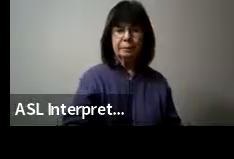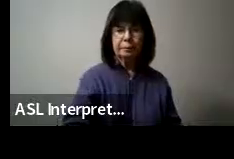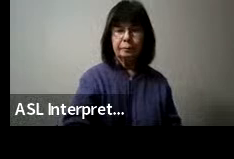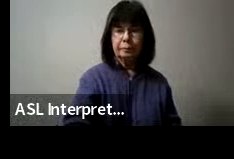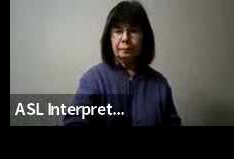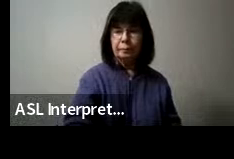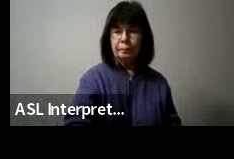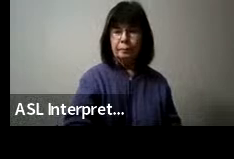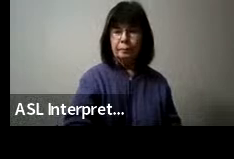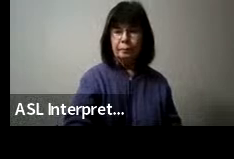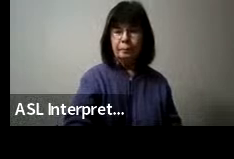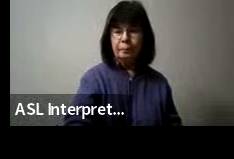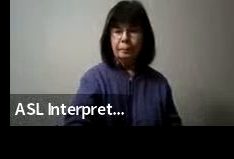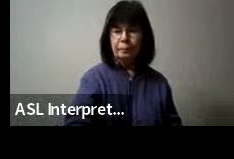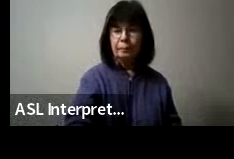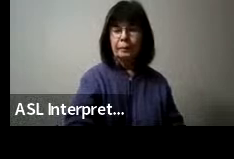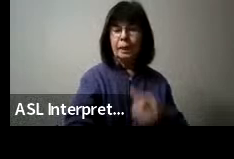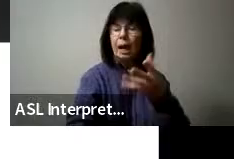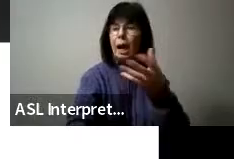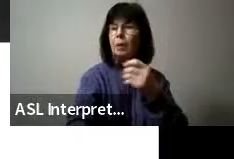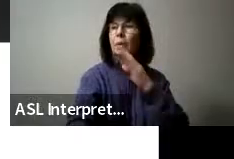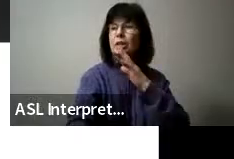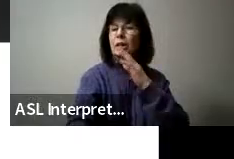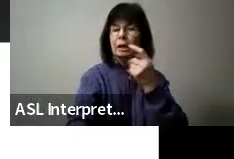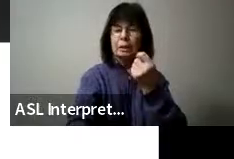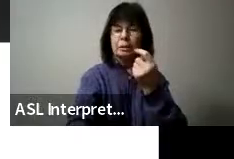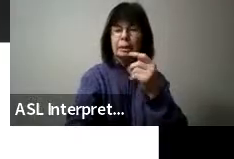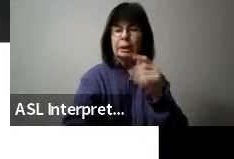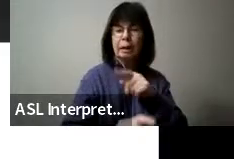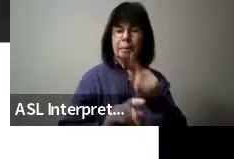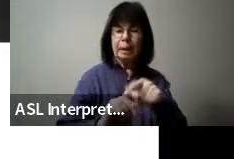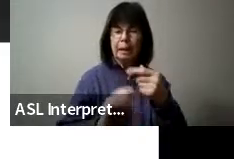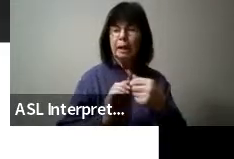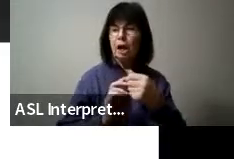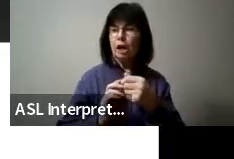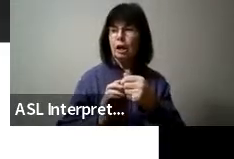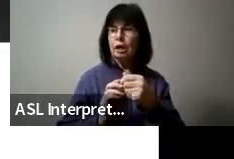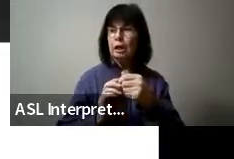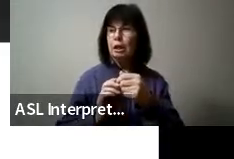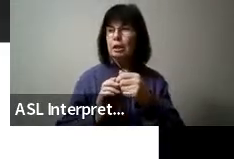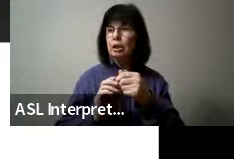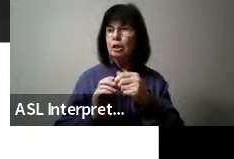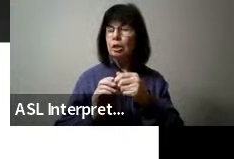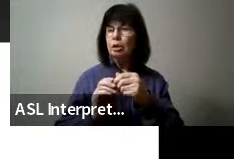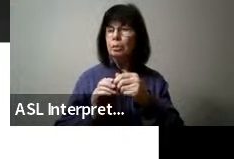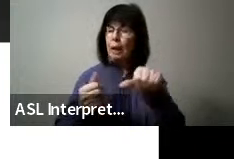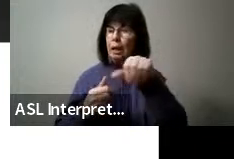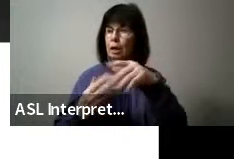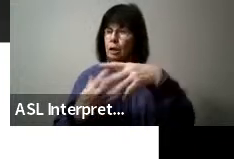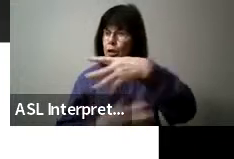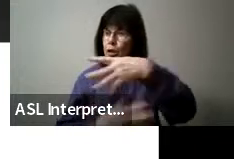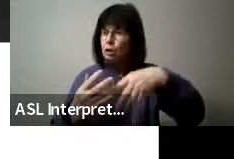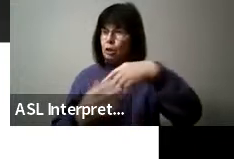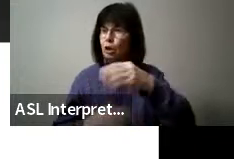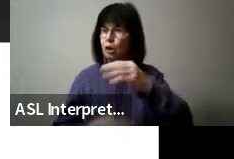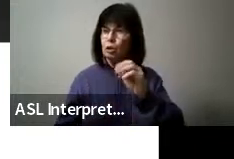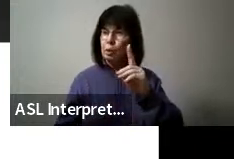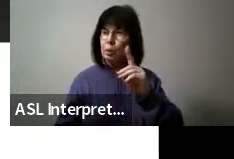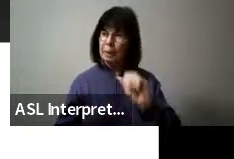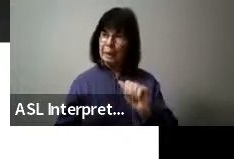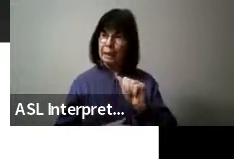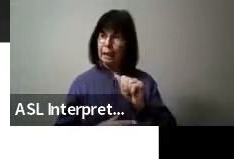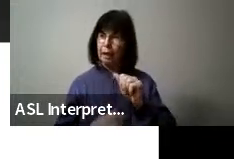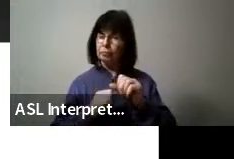going to talk a bit about our digital social media campaign that we are calling the Winter Wellness